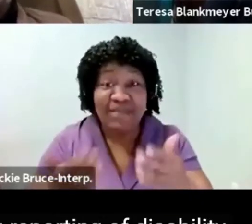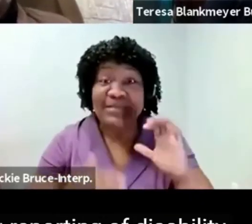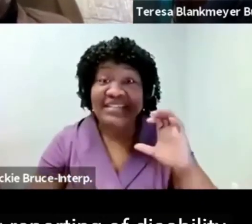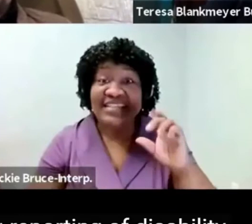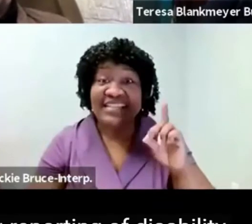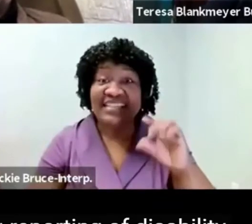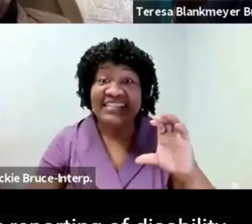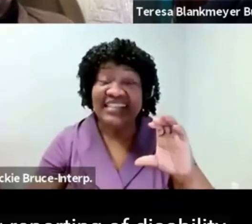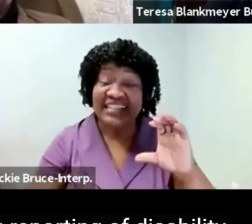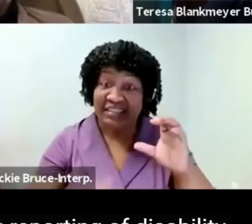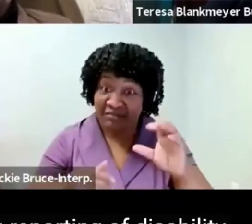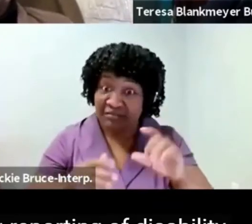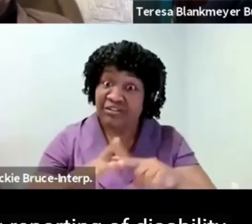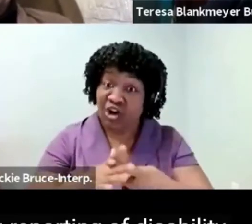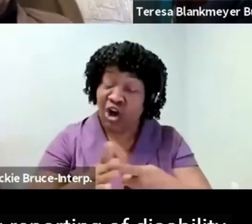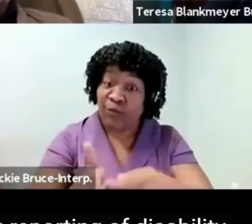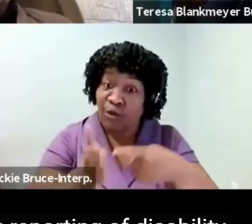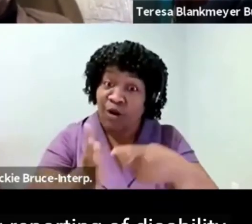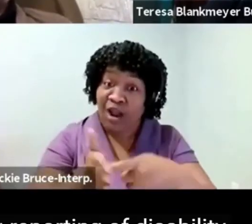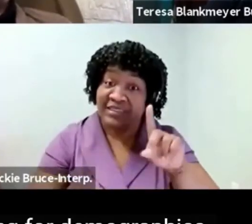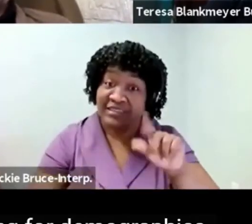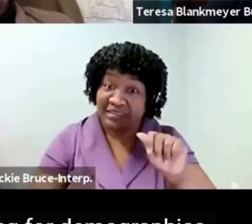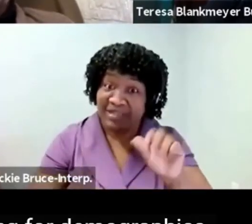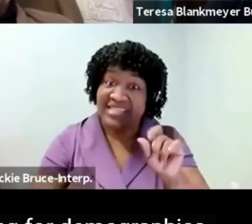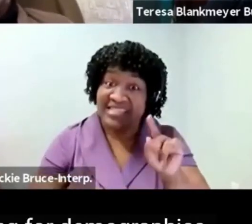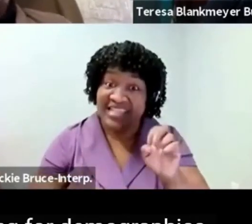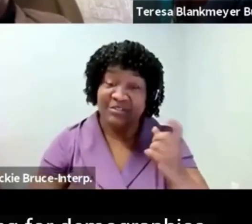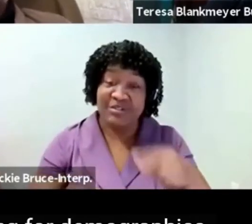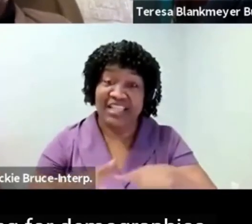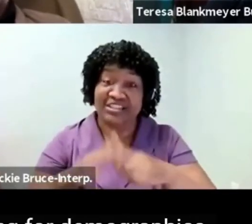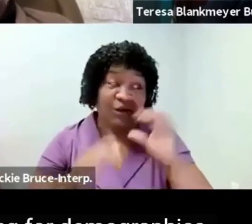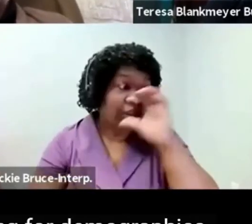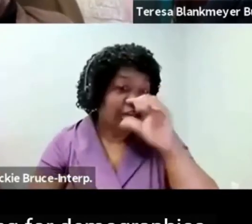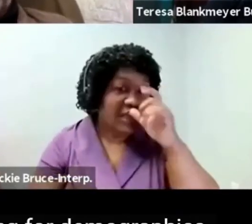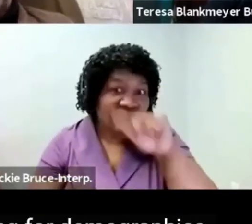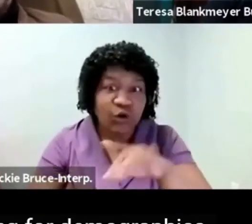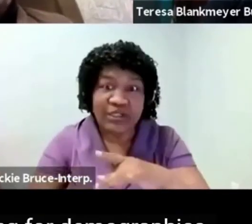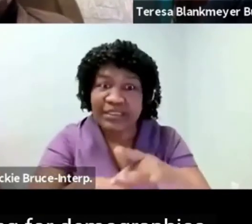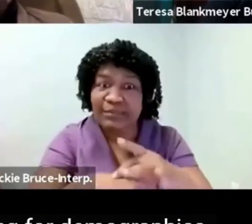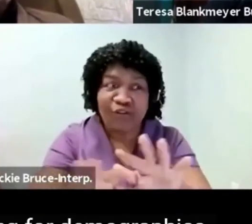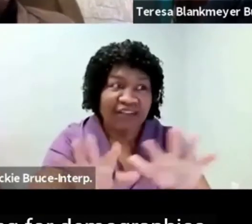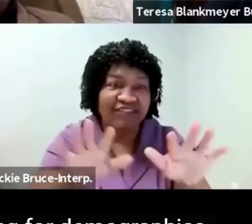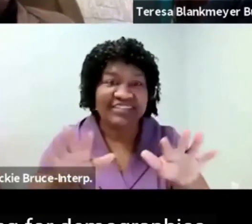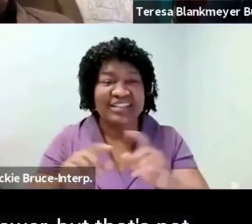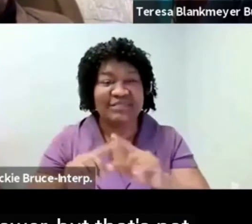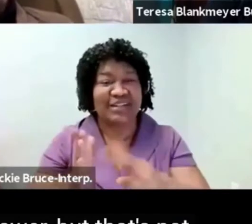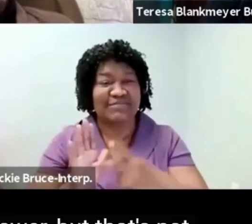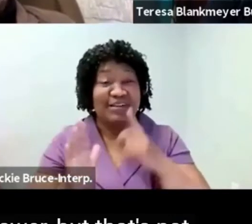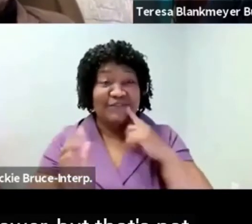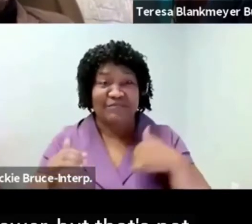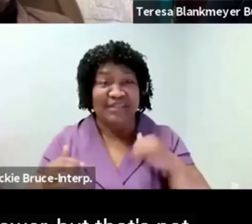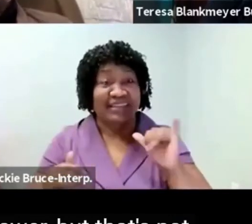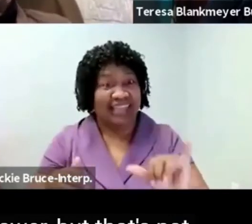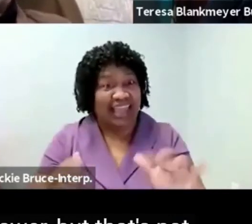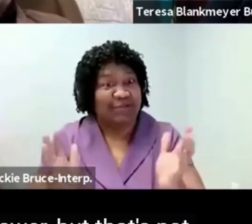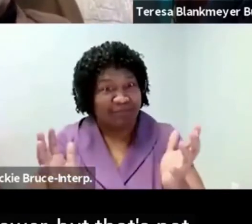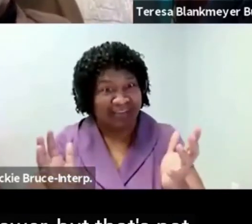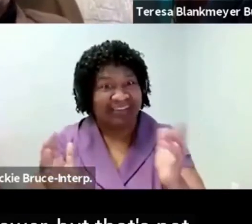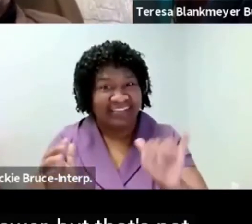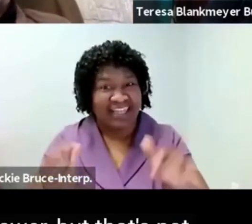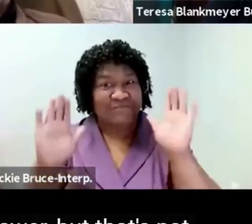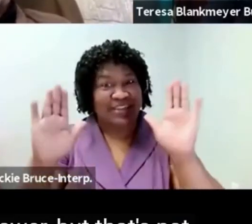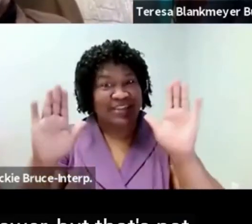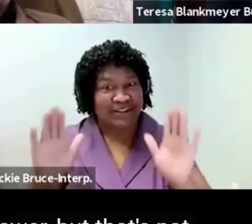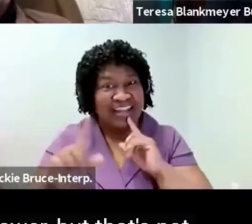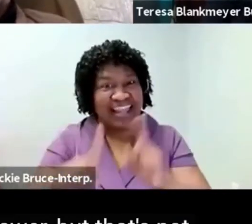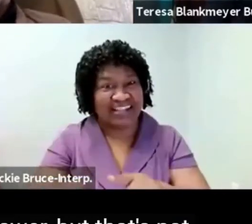would start requiring reporting of disability status when they started looking for demographics. But I mean, to me, that would be the great